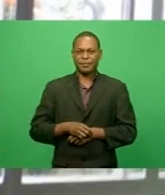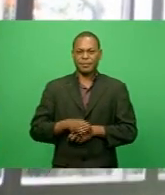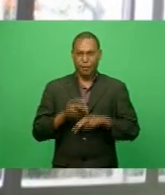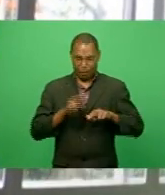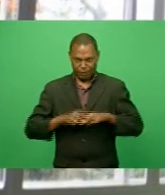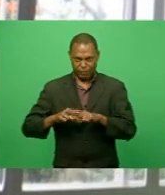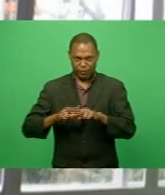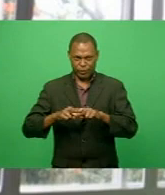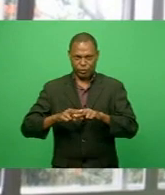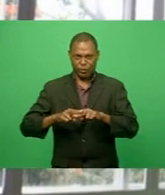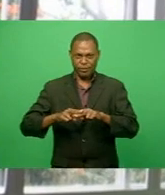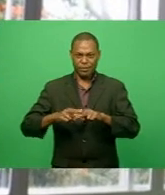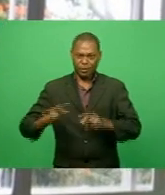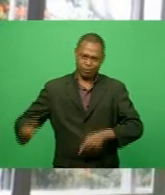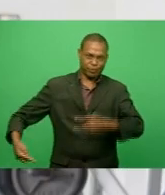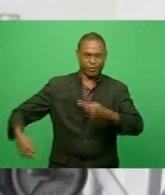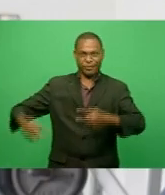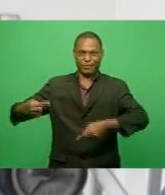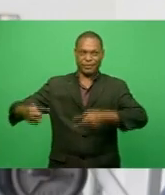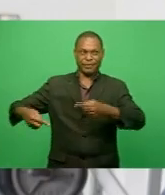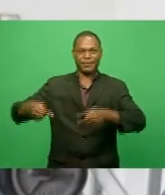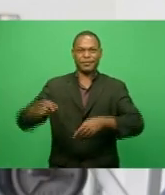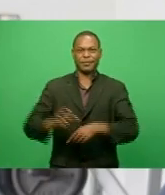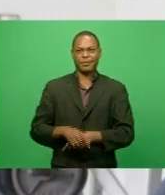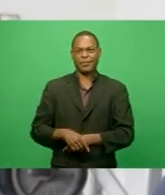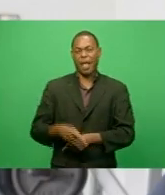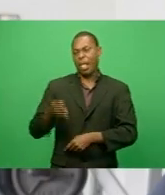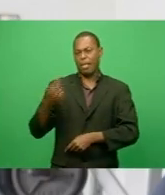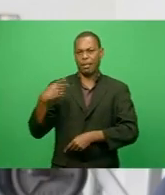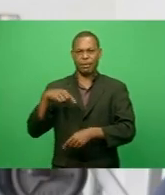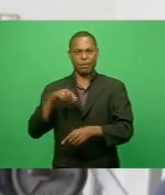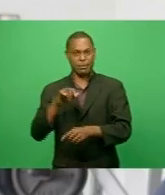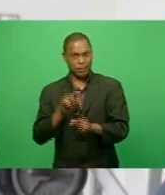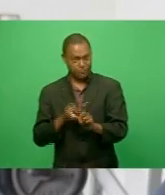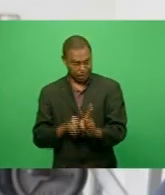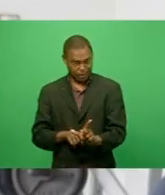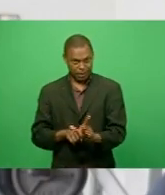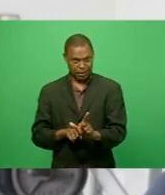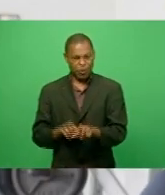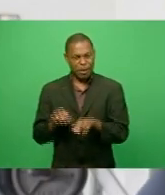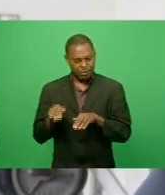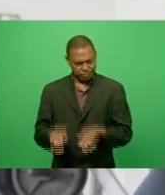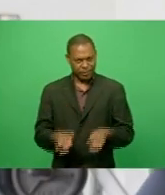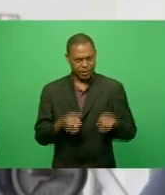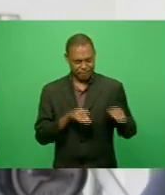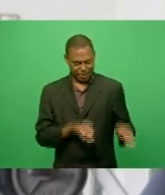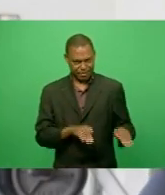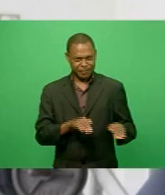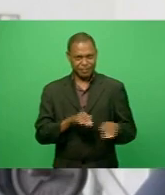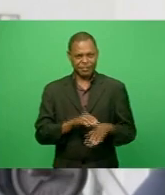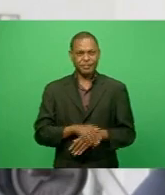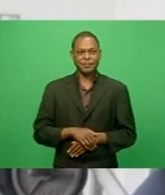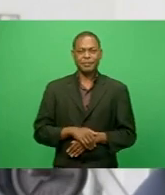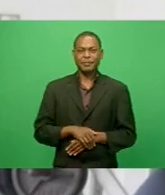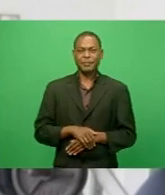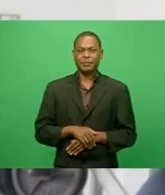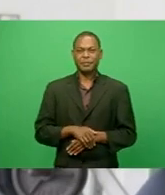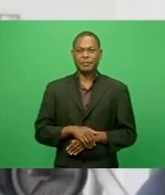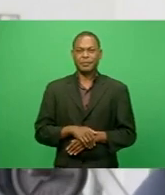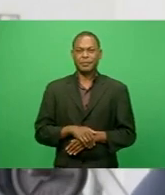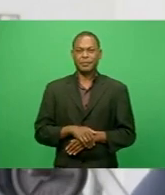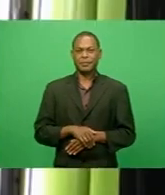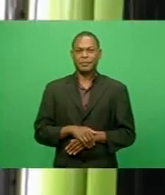Fiji. There was an international competition last year held in New Caledonia. I participated in the men's physique category. I came 2nd in the